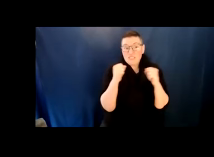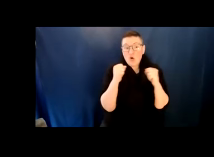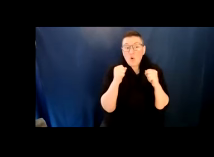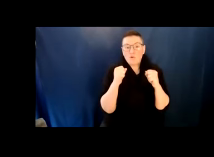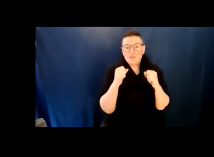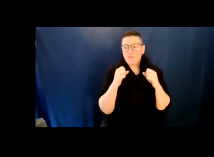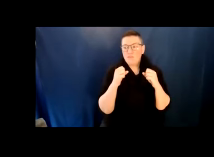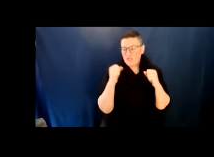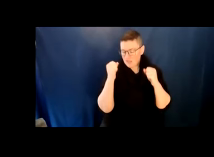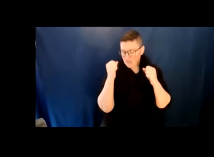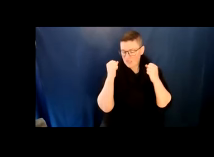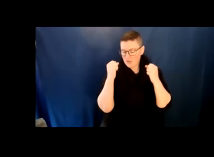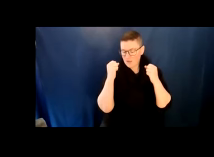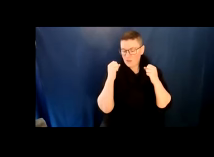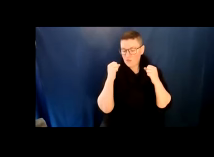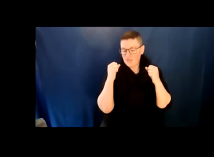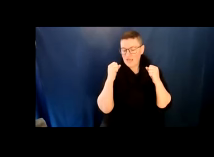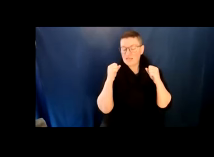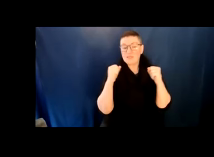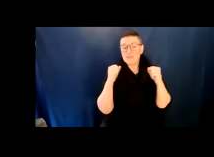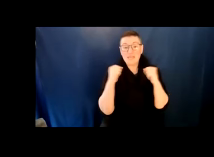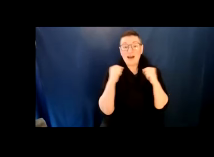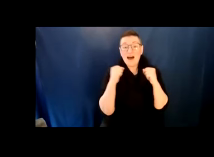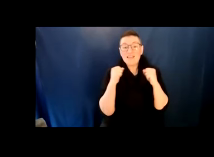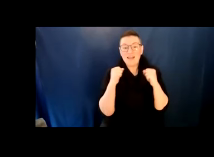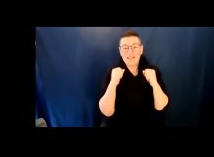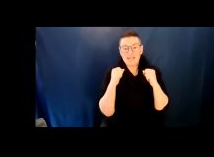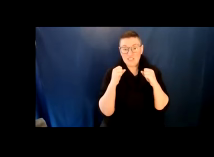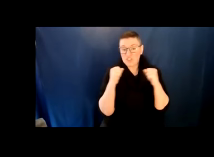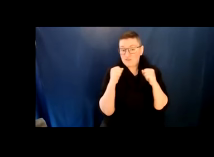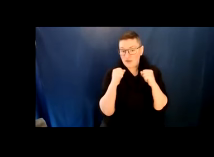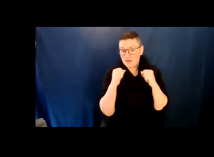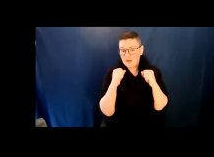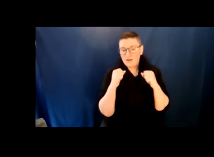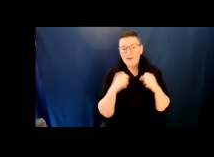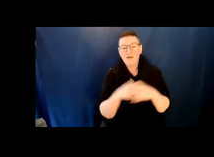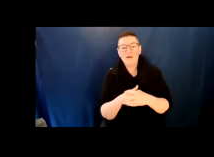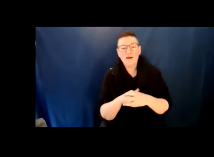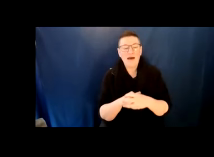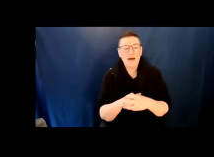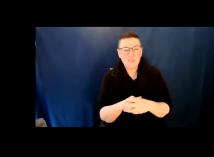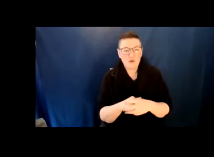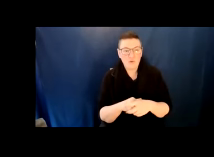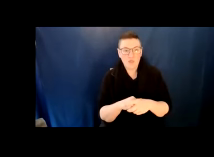means cold, but the element that's being highlighted is shivering.